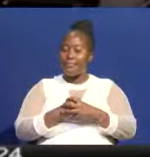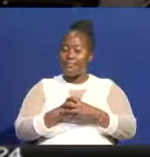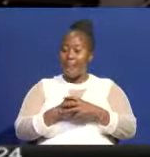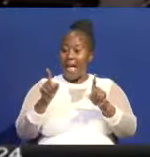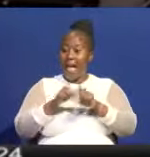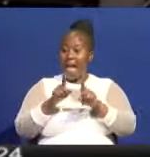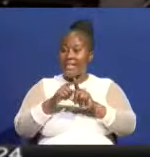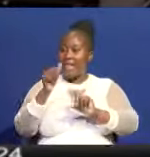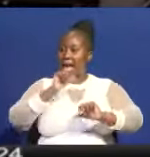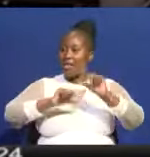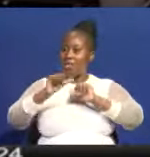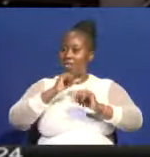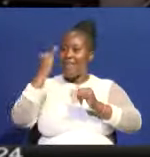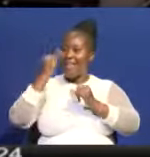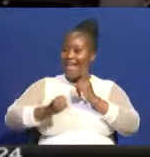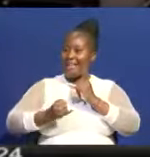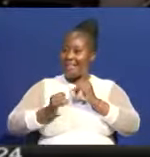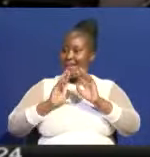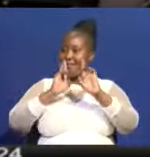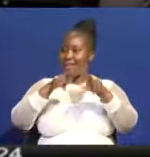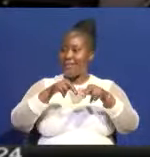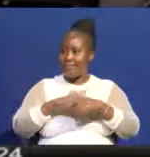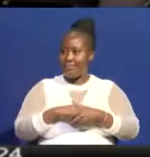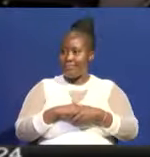as an action of last resort.